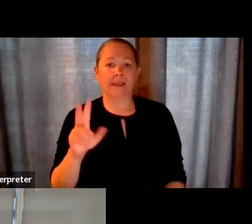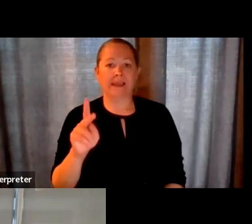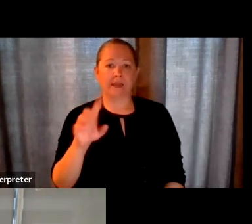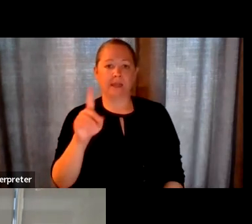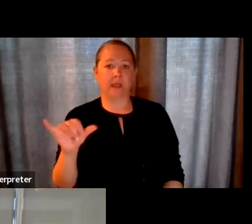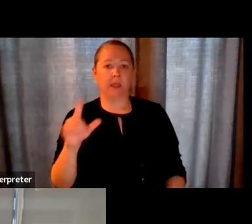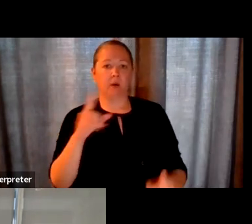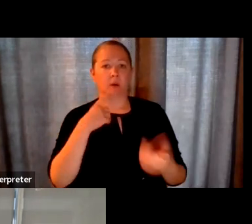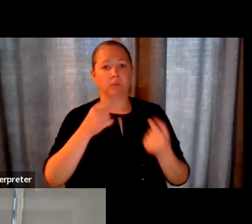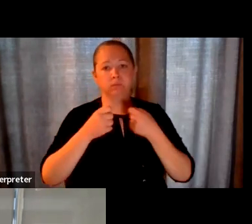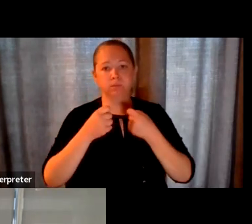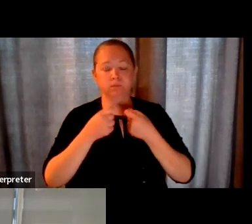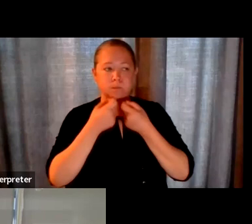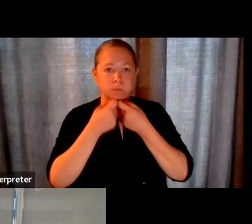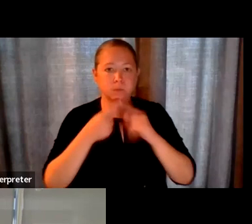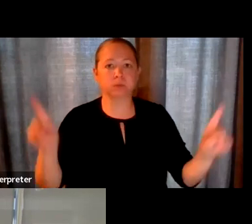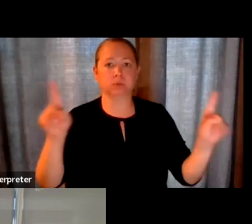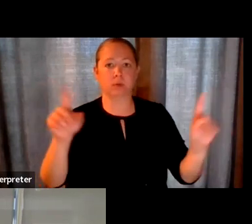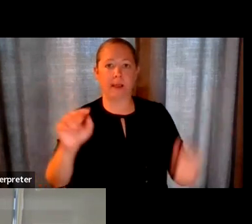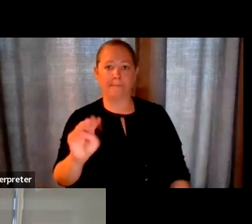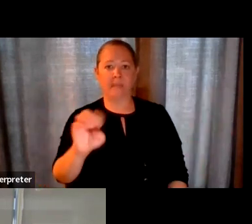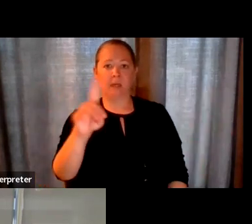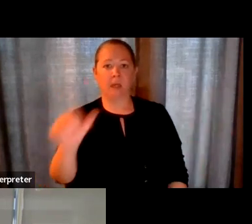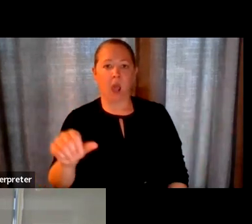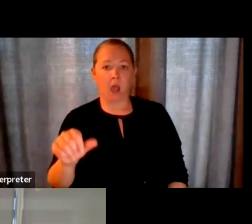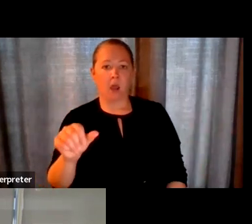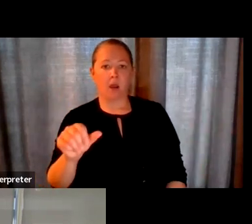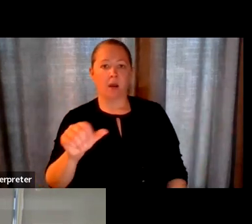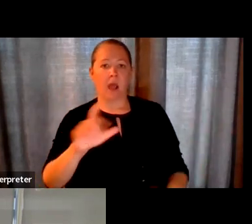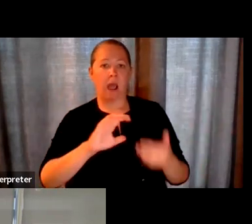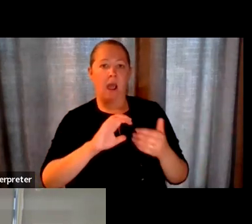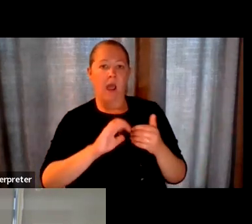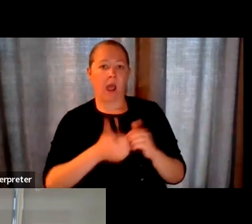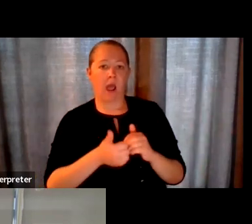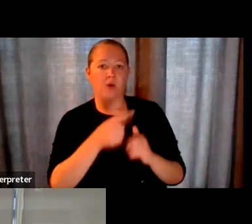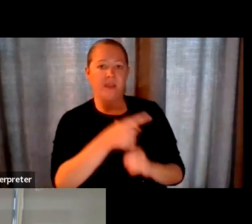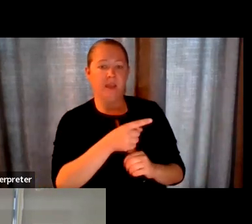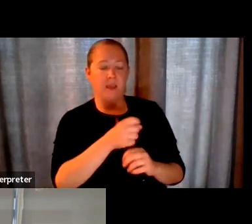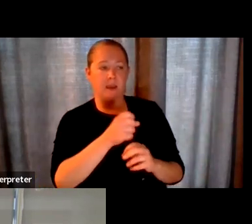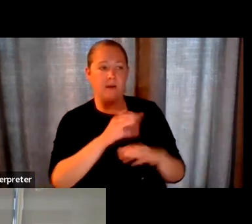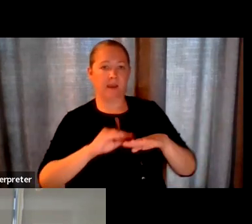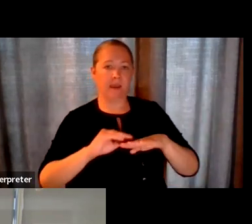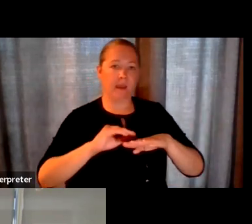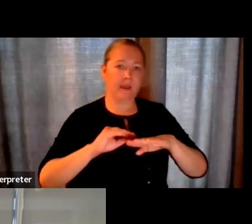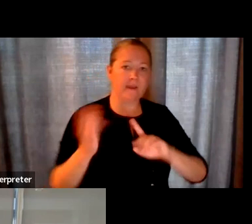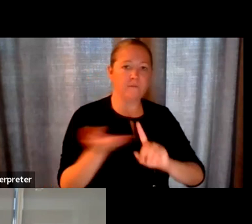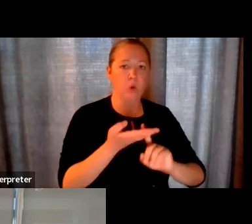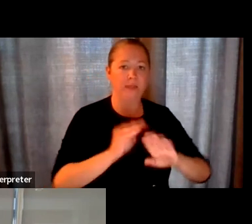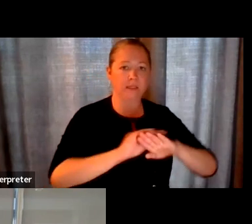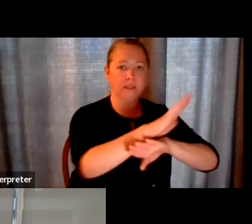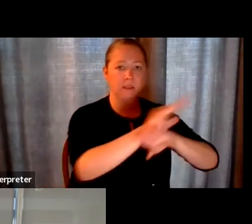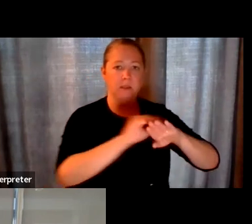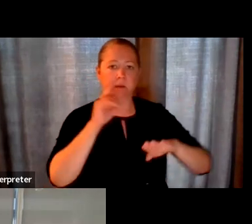that he did these prayers with students because these prayers were how he made his players better people. He also said that he was going to